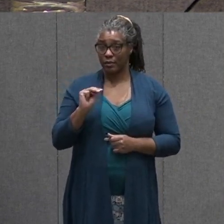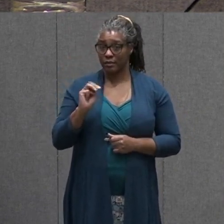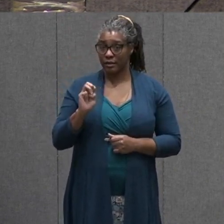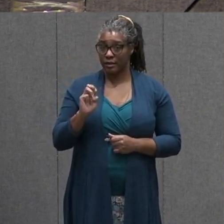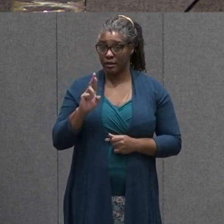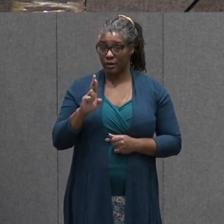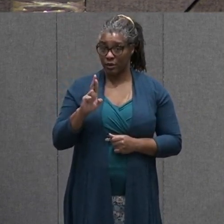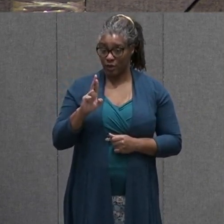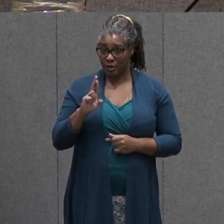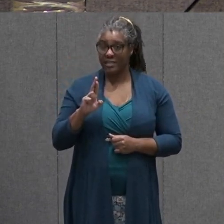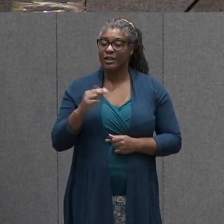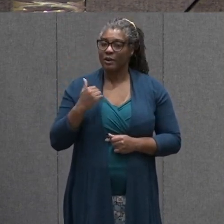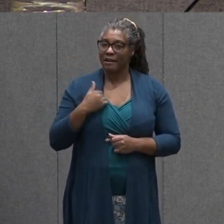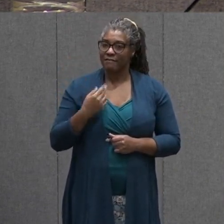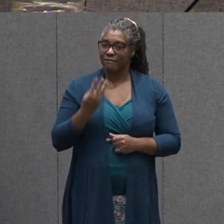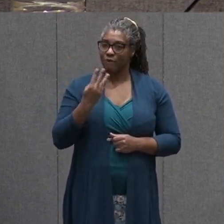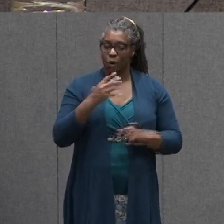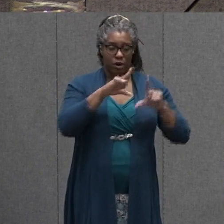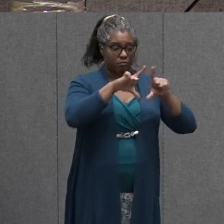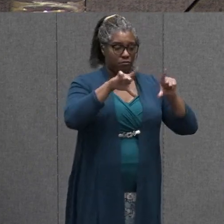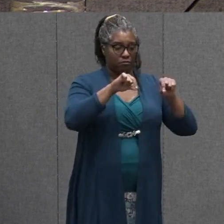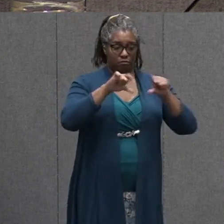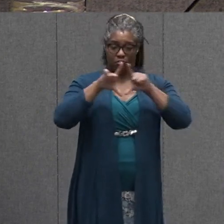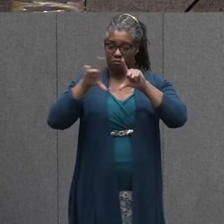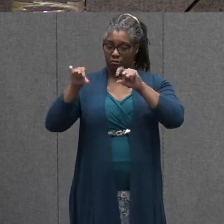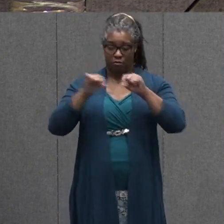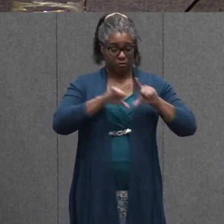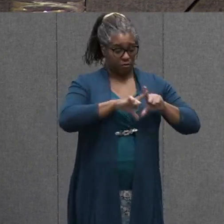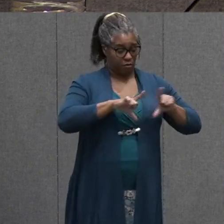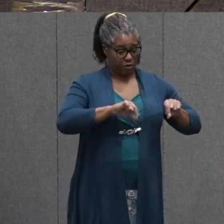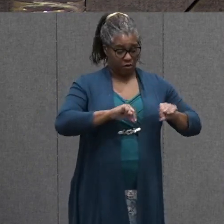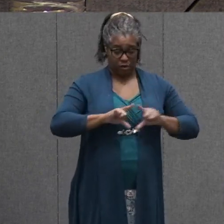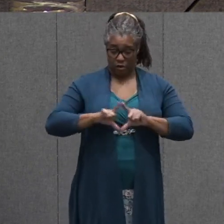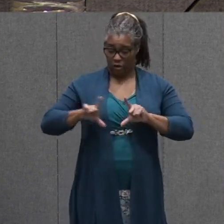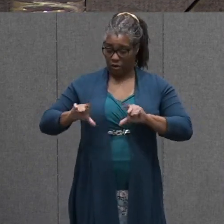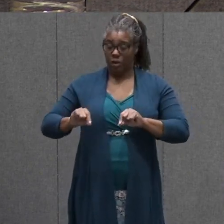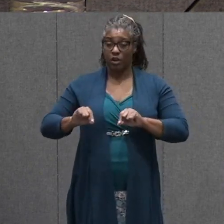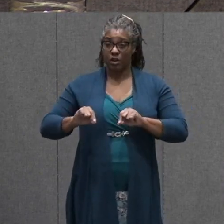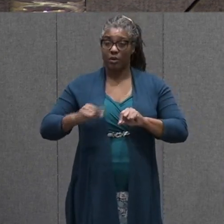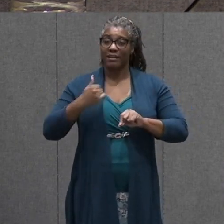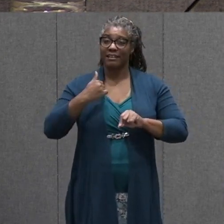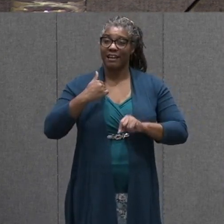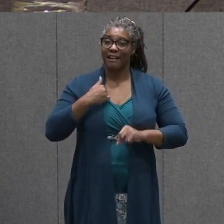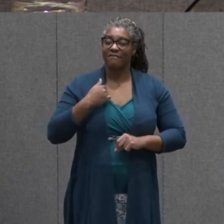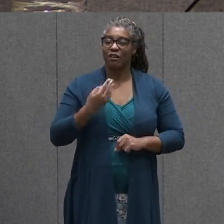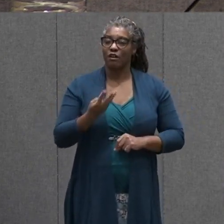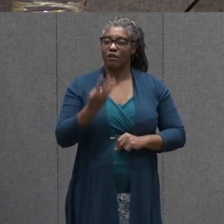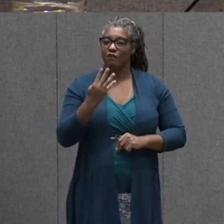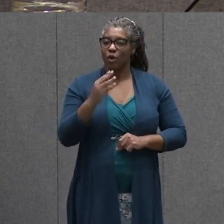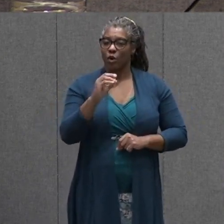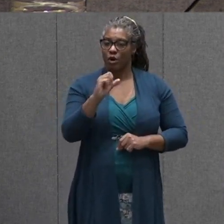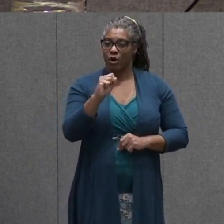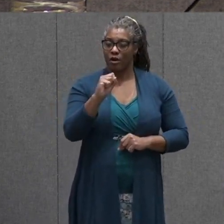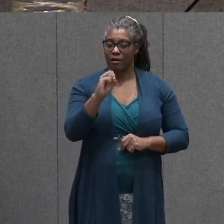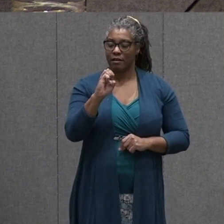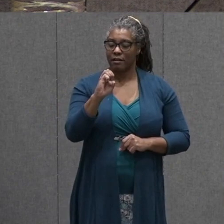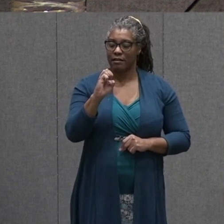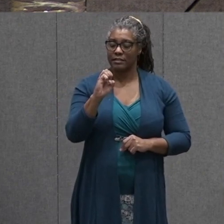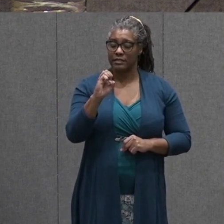K. Disperse. So using our strategy of looking for parts of words that we know before, we're going to try